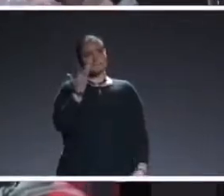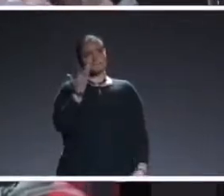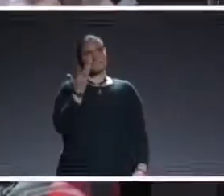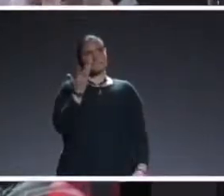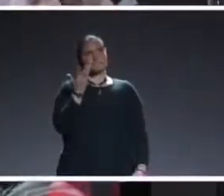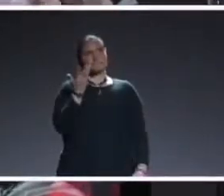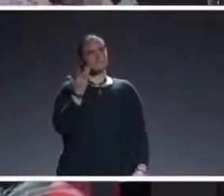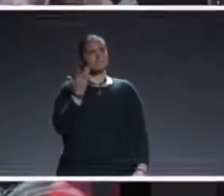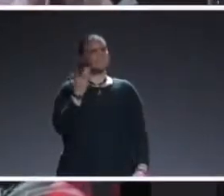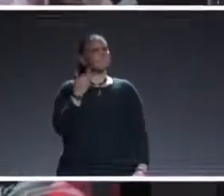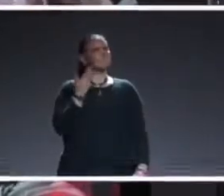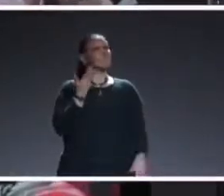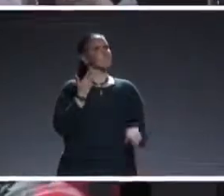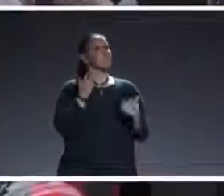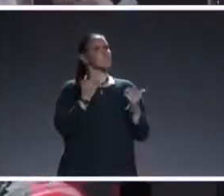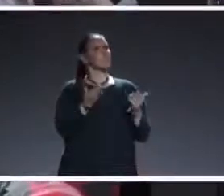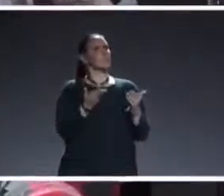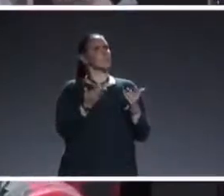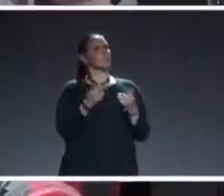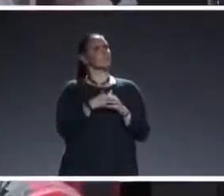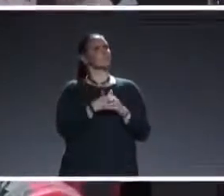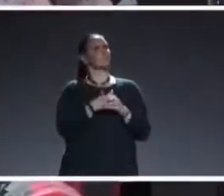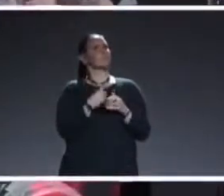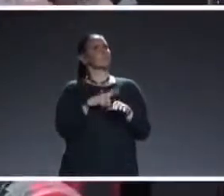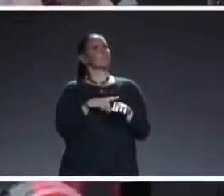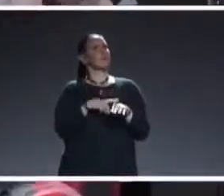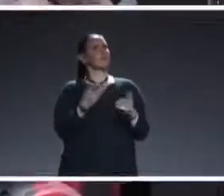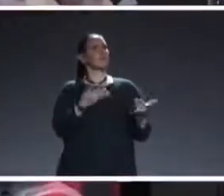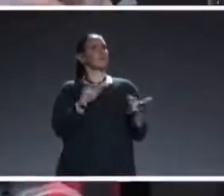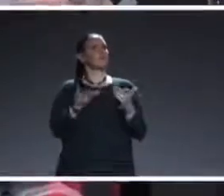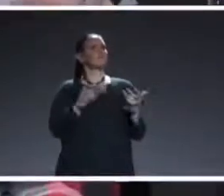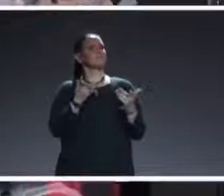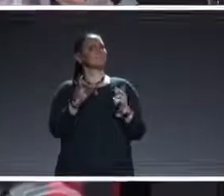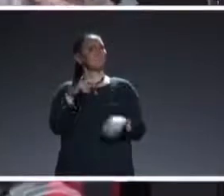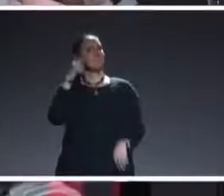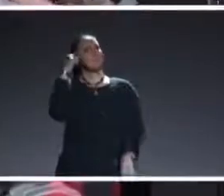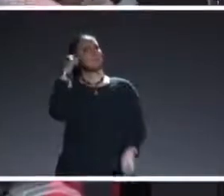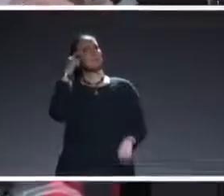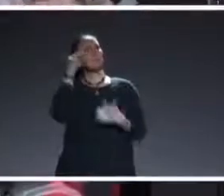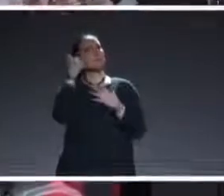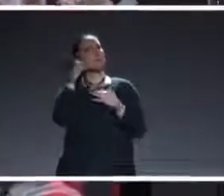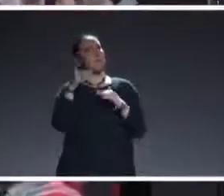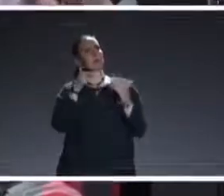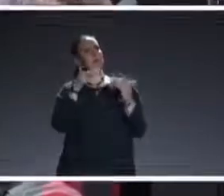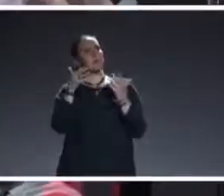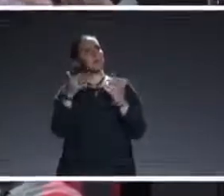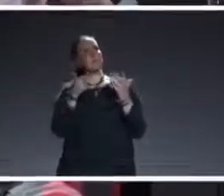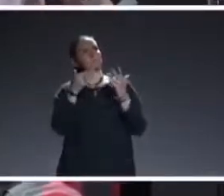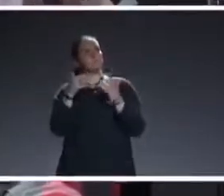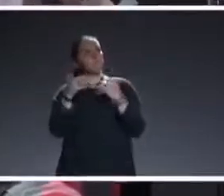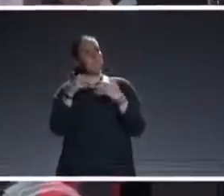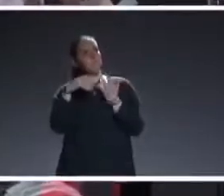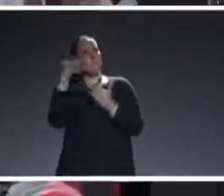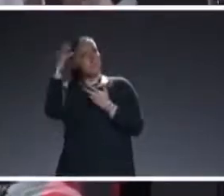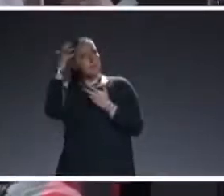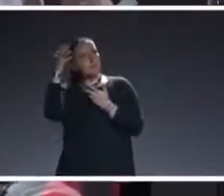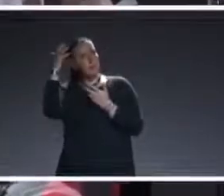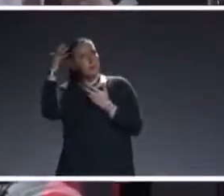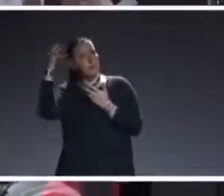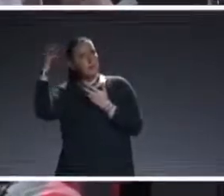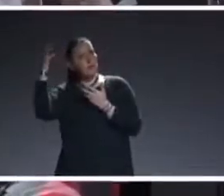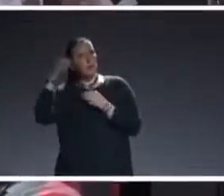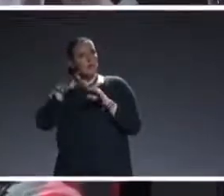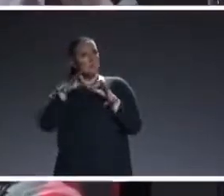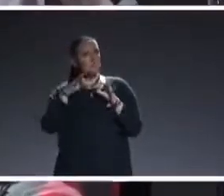reached into my imagination, and one night I was just crying and I